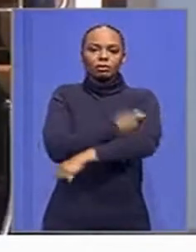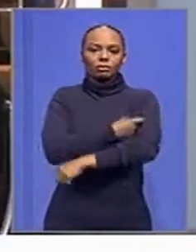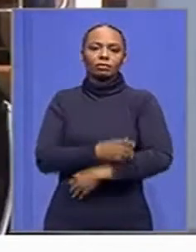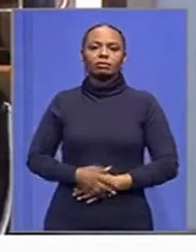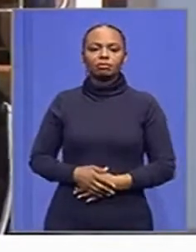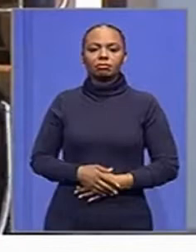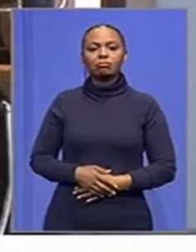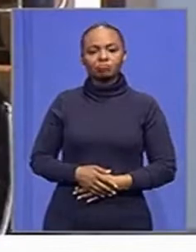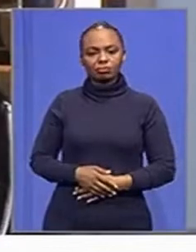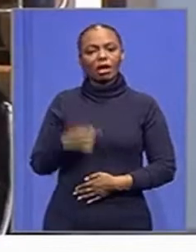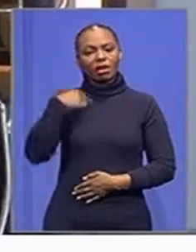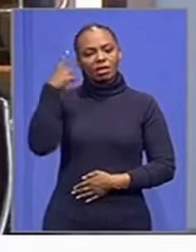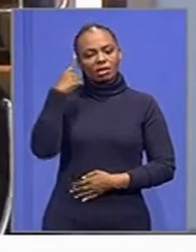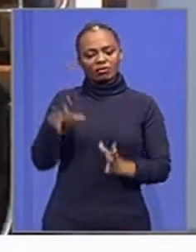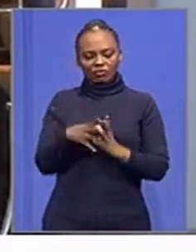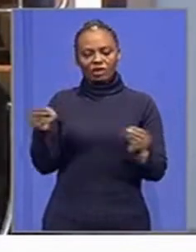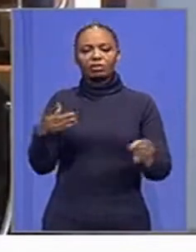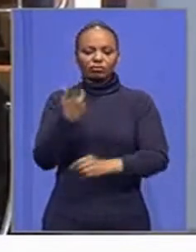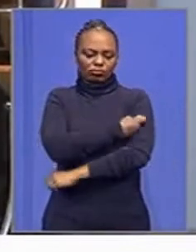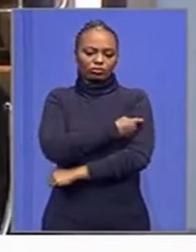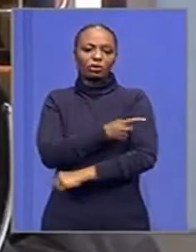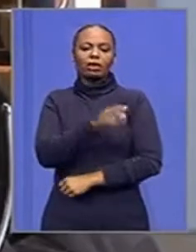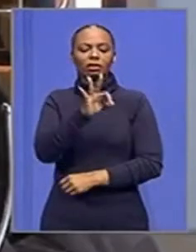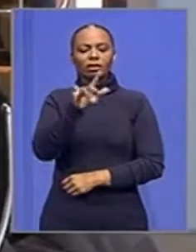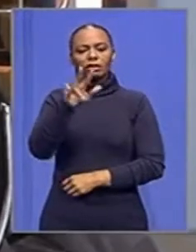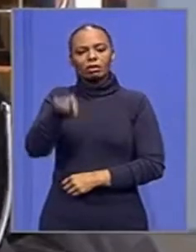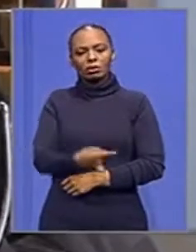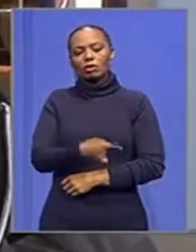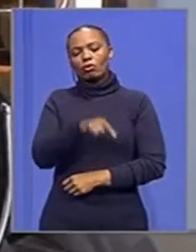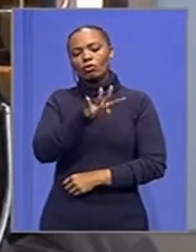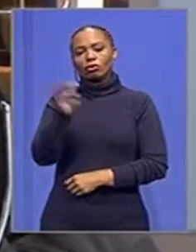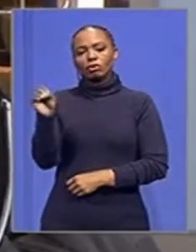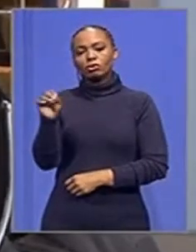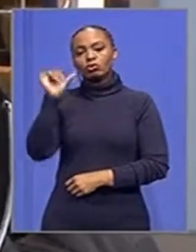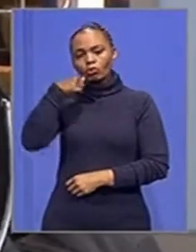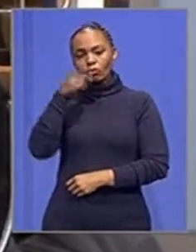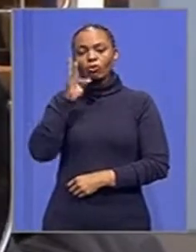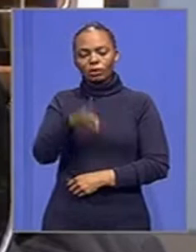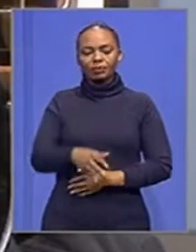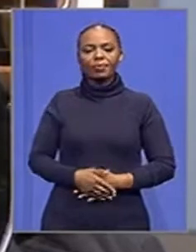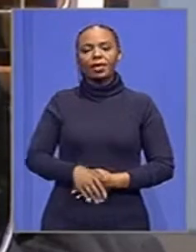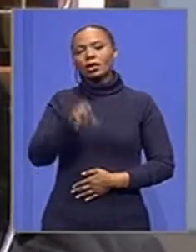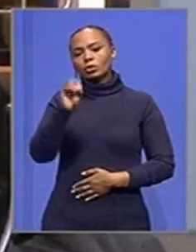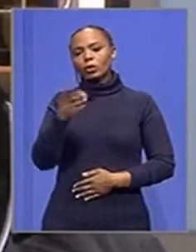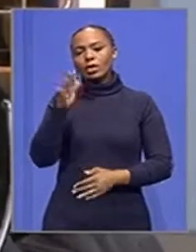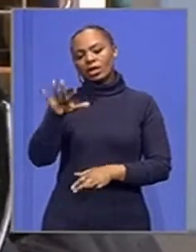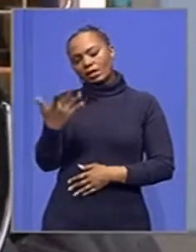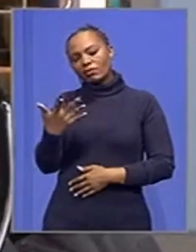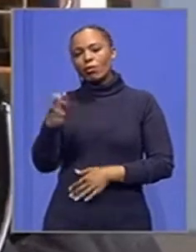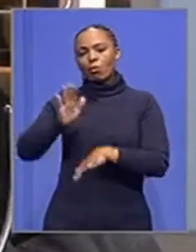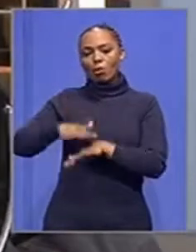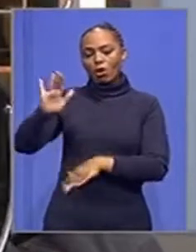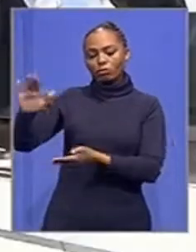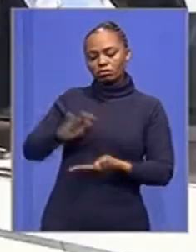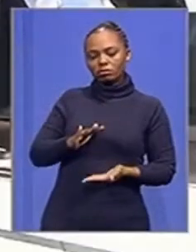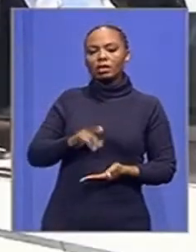we are going to finish all the doses, the 38,400 by tomorrogo. So if we can get more and finish, we'll be very